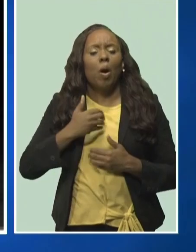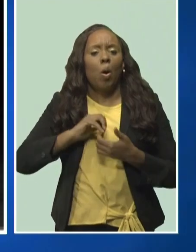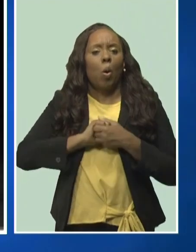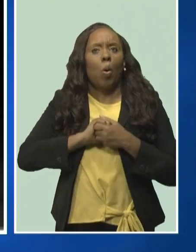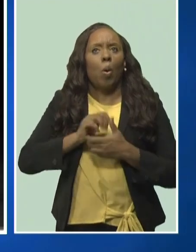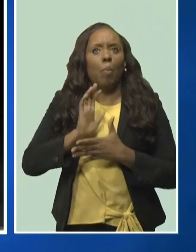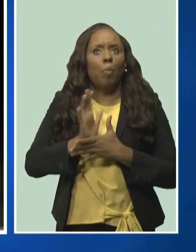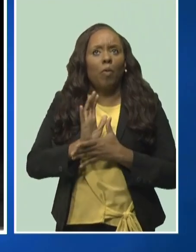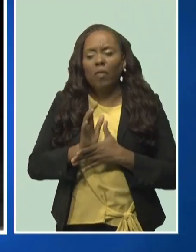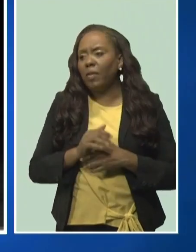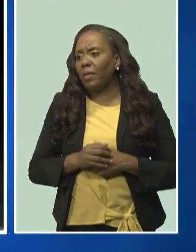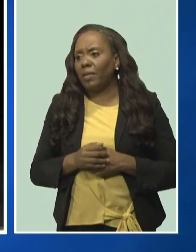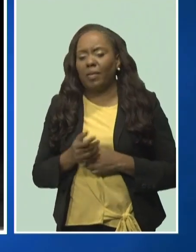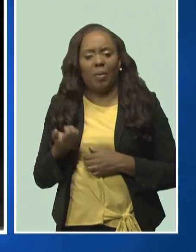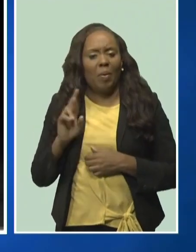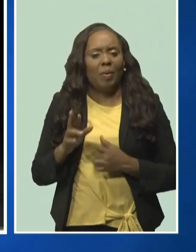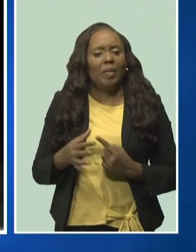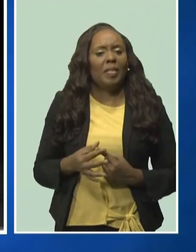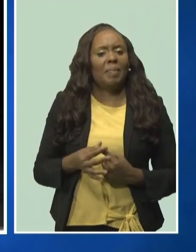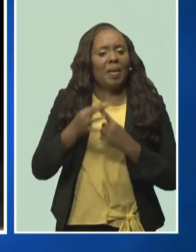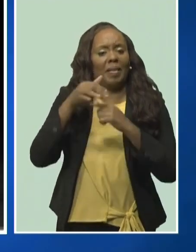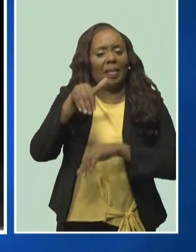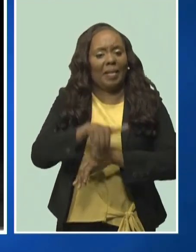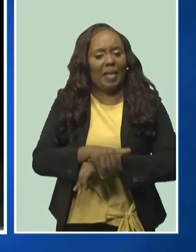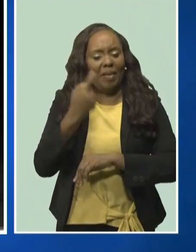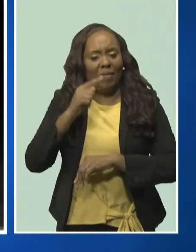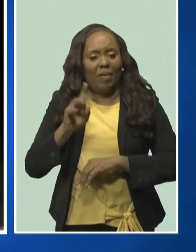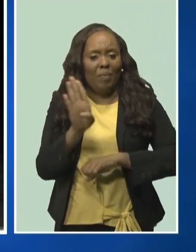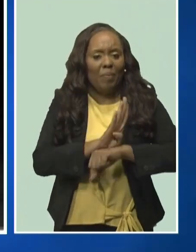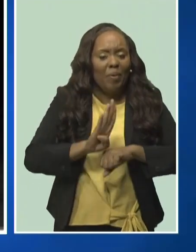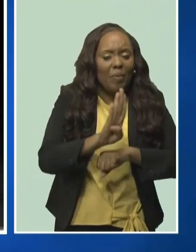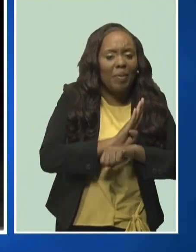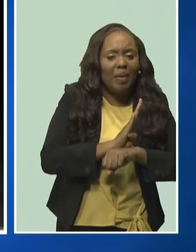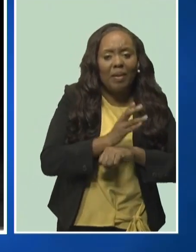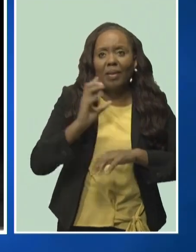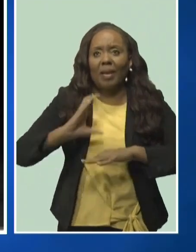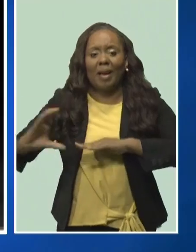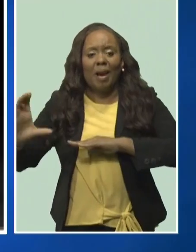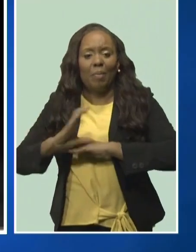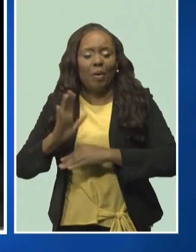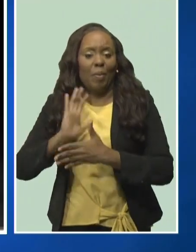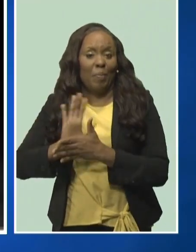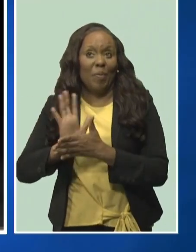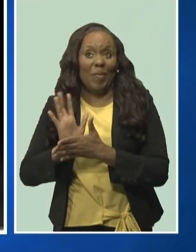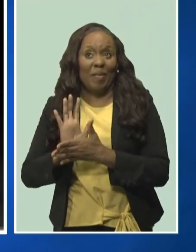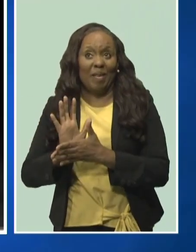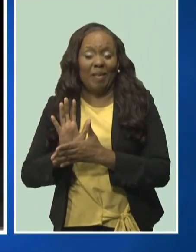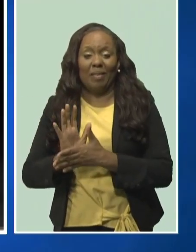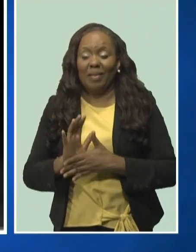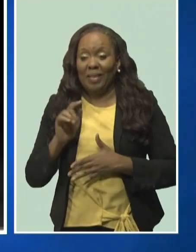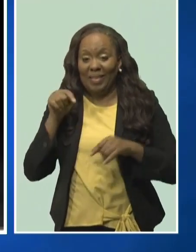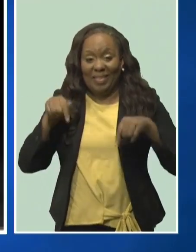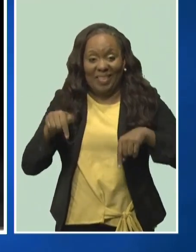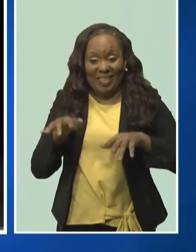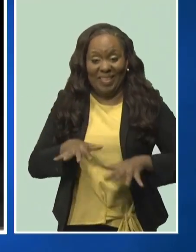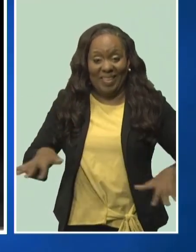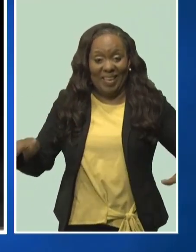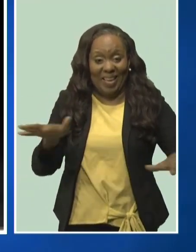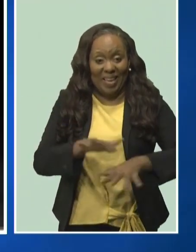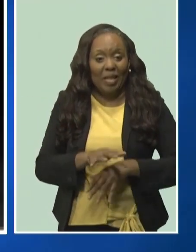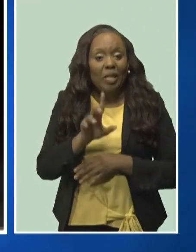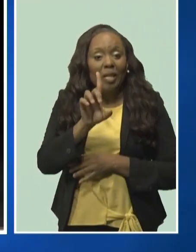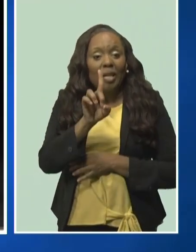night that is dedicated to Barbadian and regional films. This one-of-a-kind space has